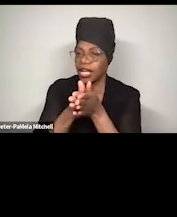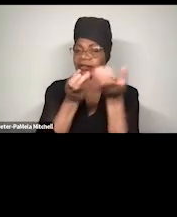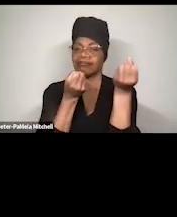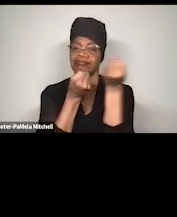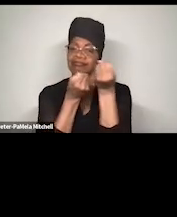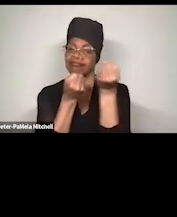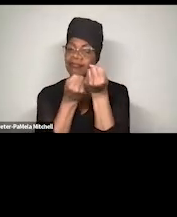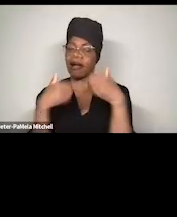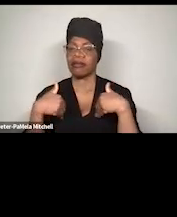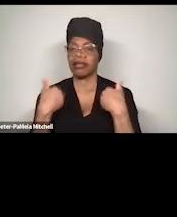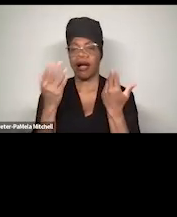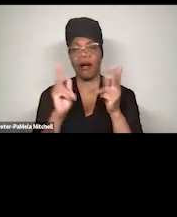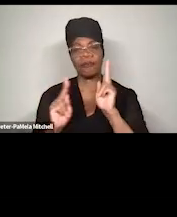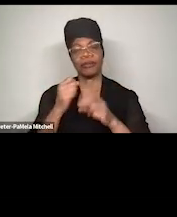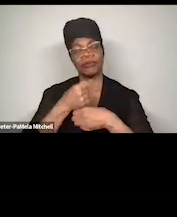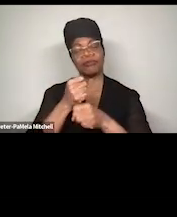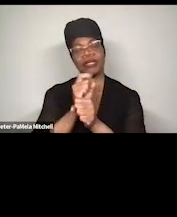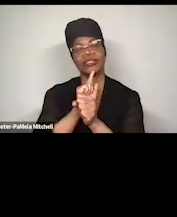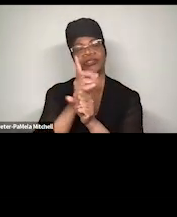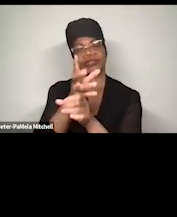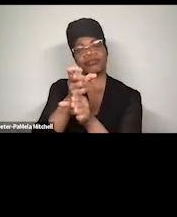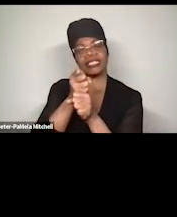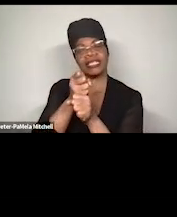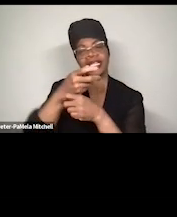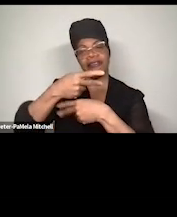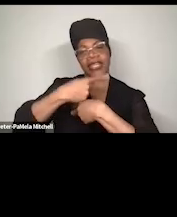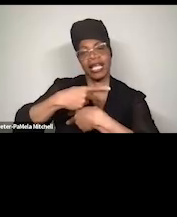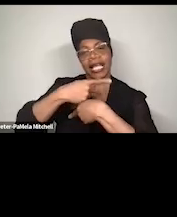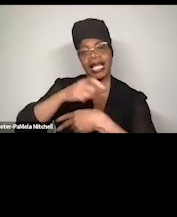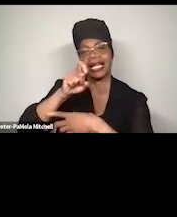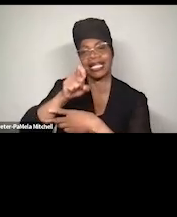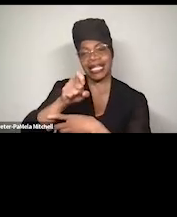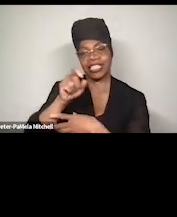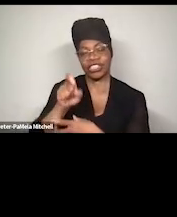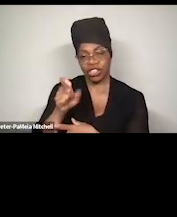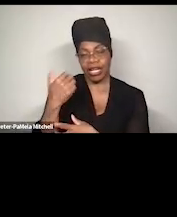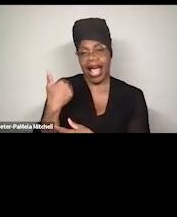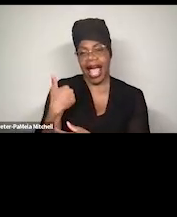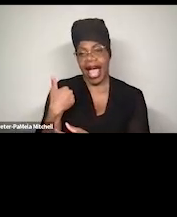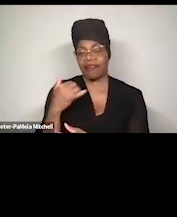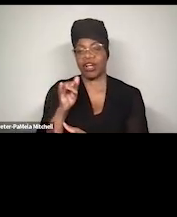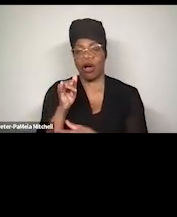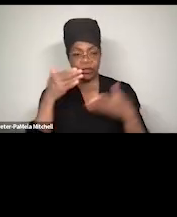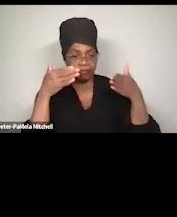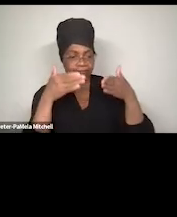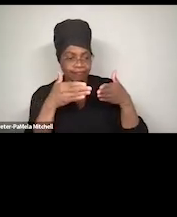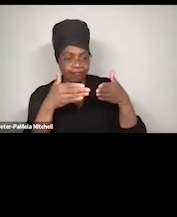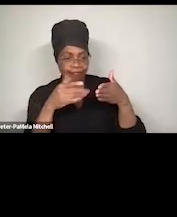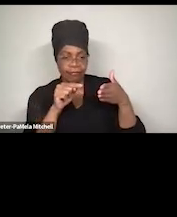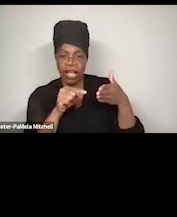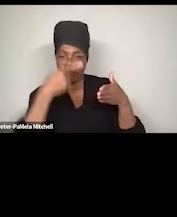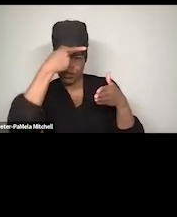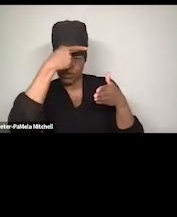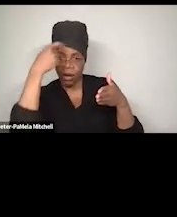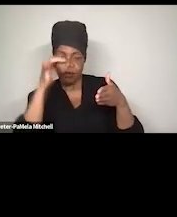for young people to ensure they receive the care they need and deserve. Katie's approach is person-centered and trauma-informed and